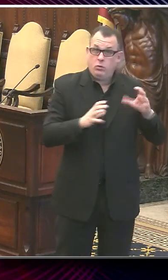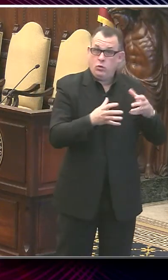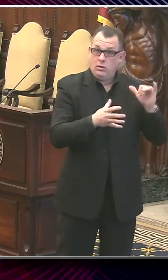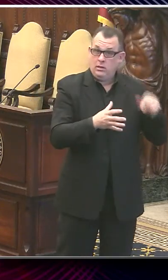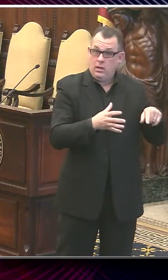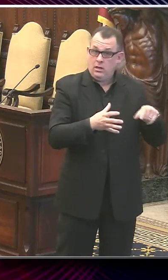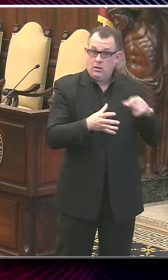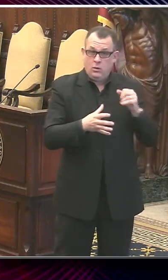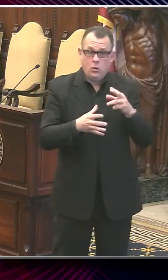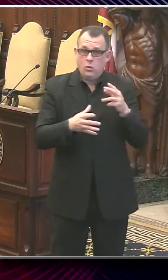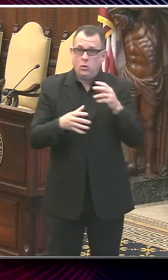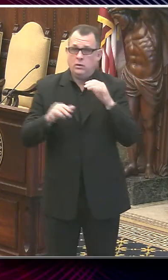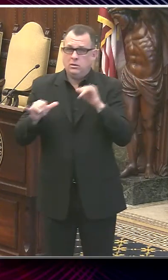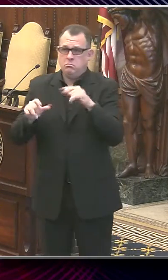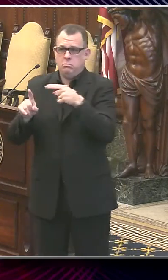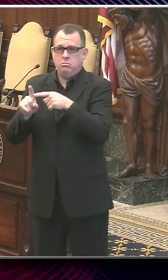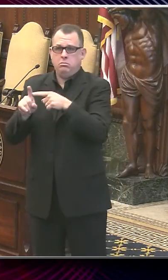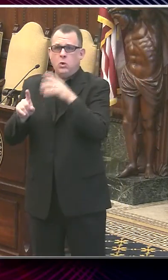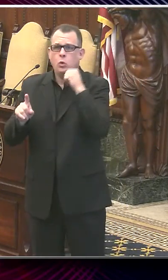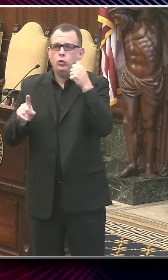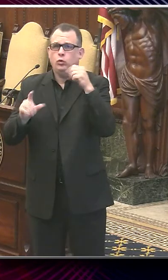different given the vaccines going out?